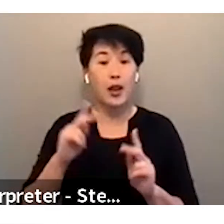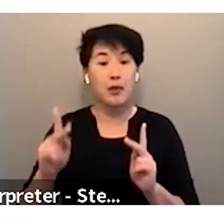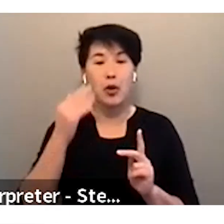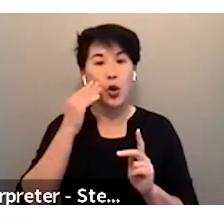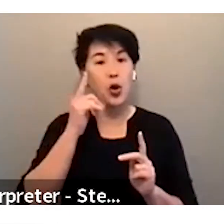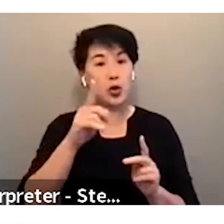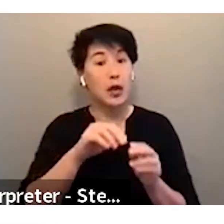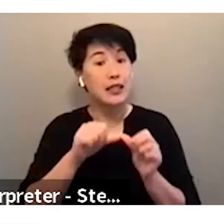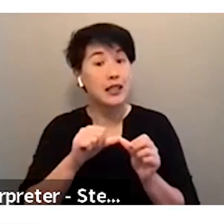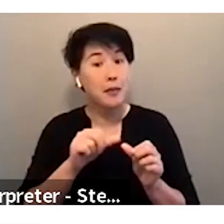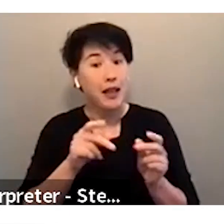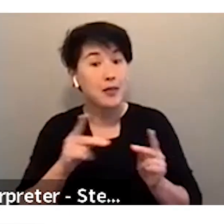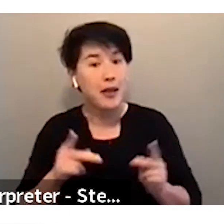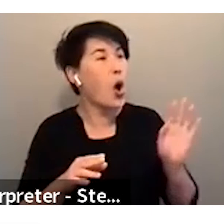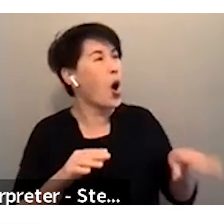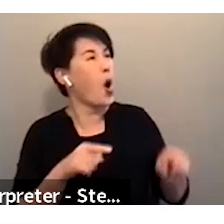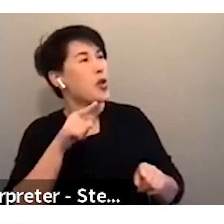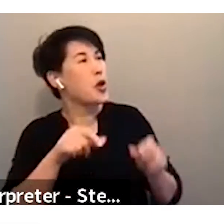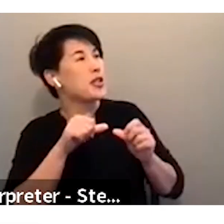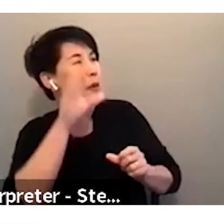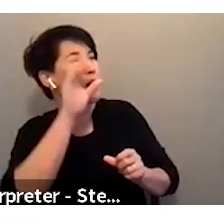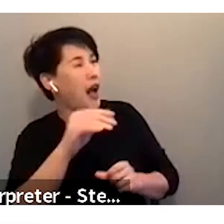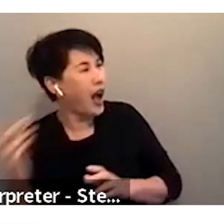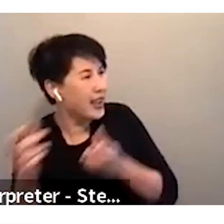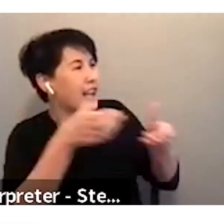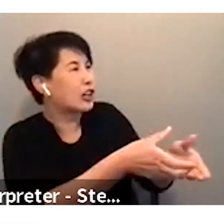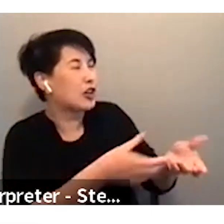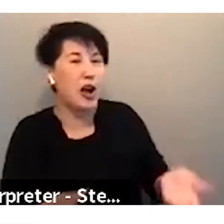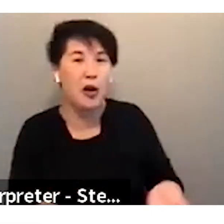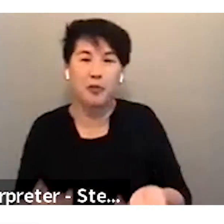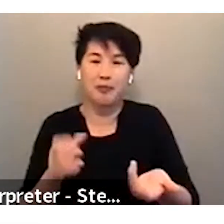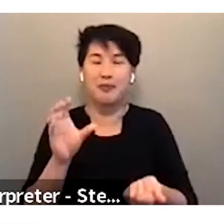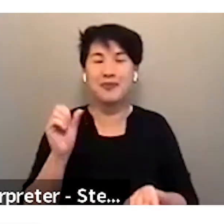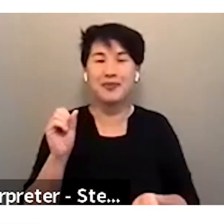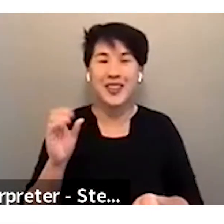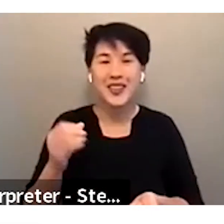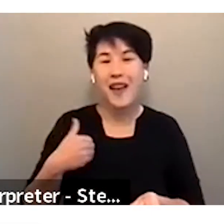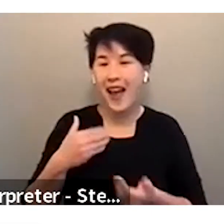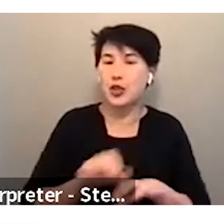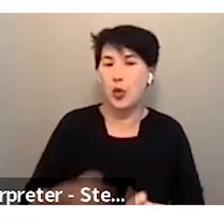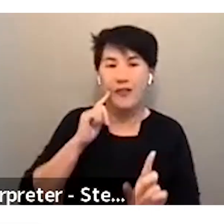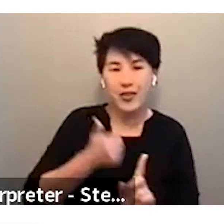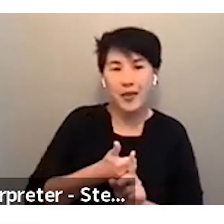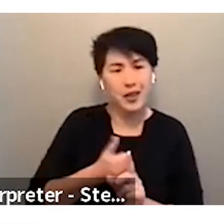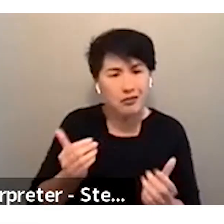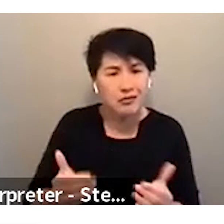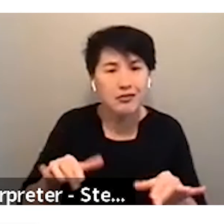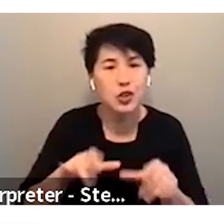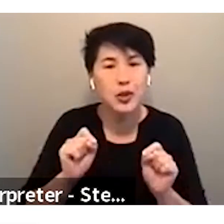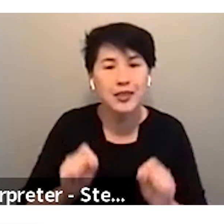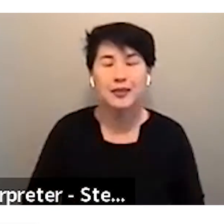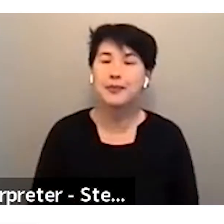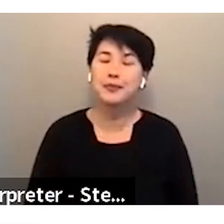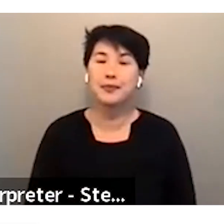that you're in the sustainability space, they're like, "Oh, you're the sustainable guy. Here you go." So we were both just thinking about